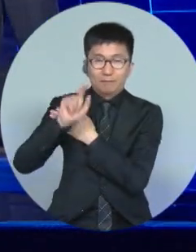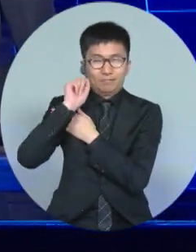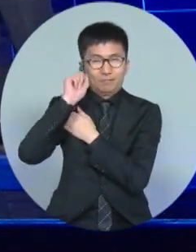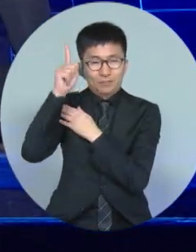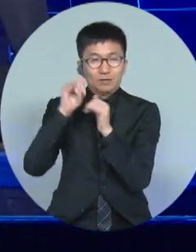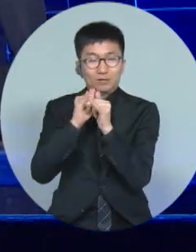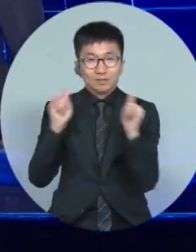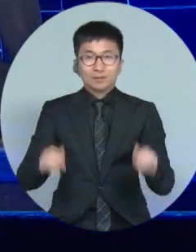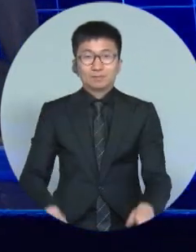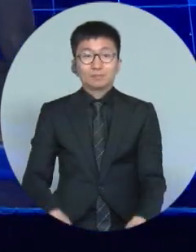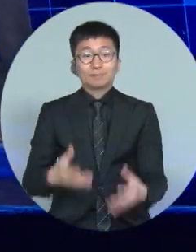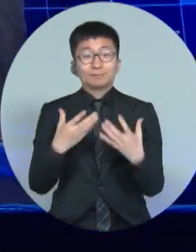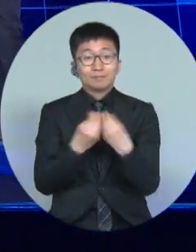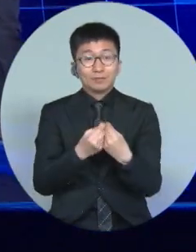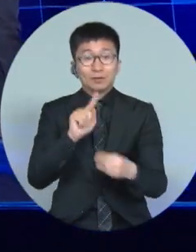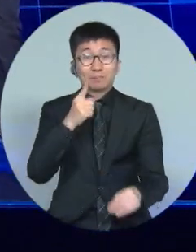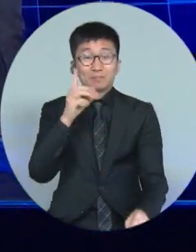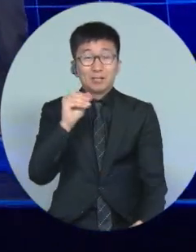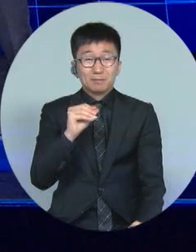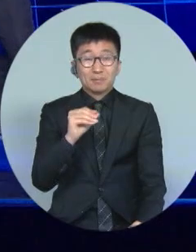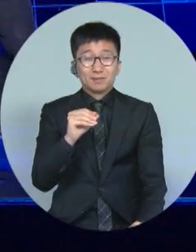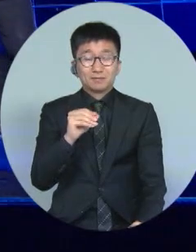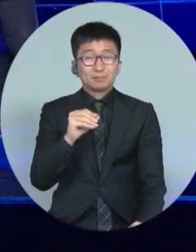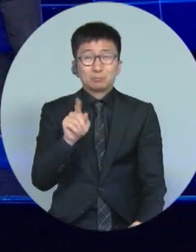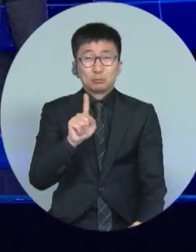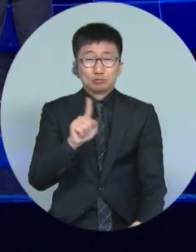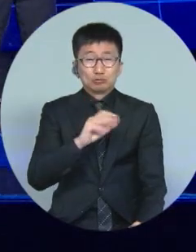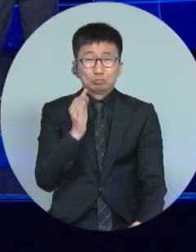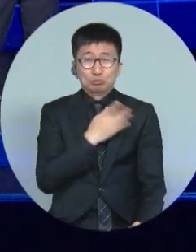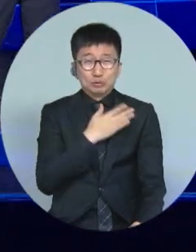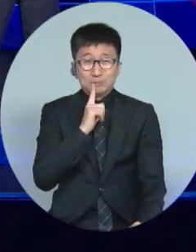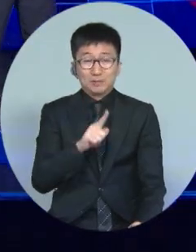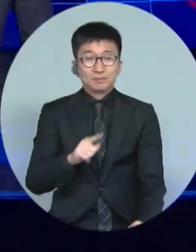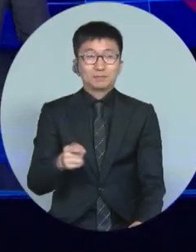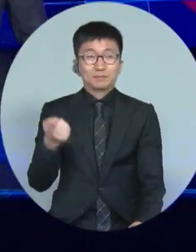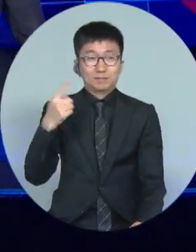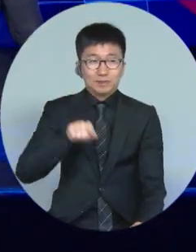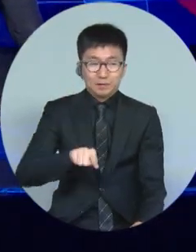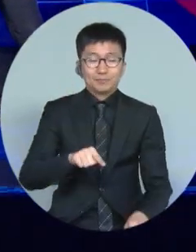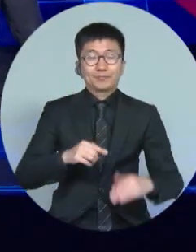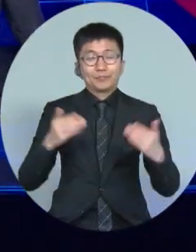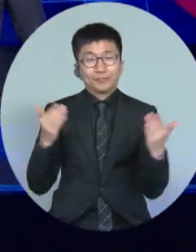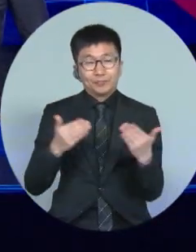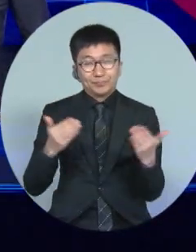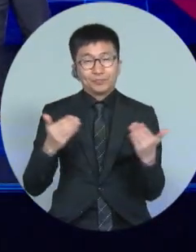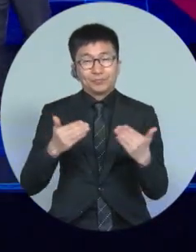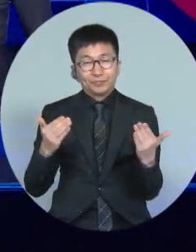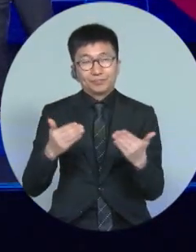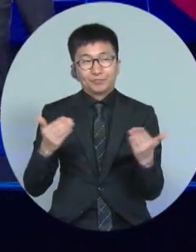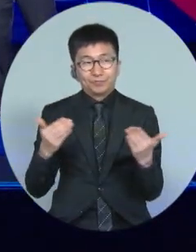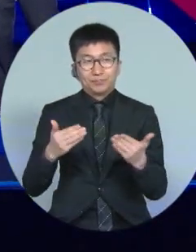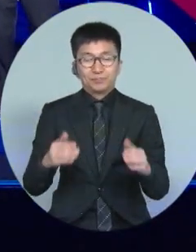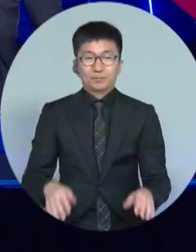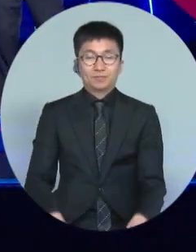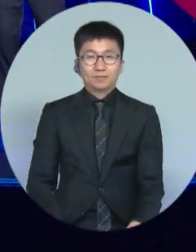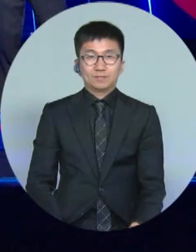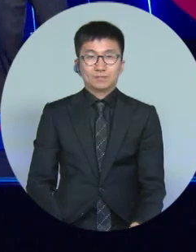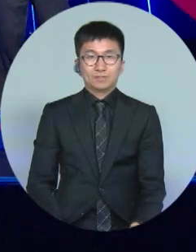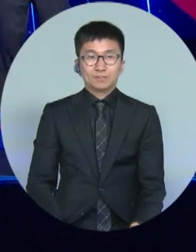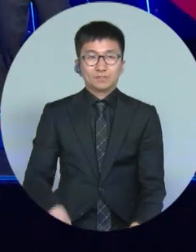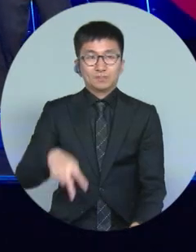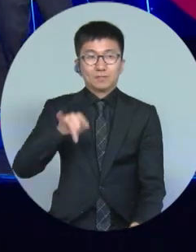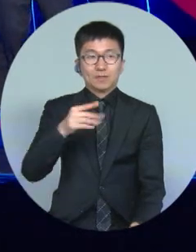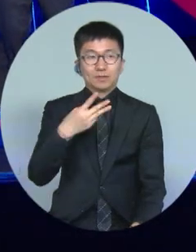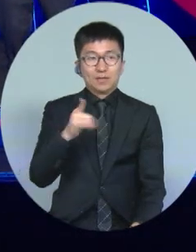rents. And below them, a salariat, people in permanent employment